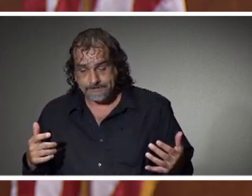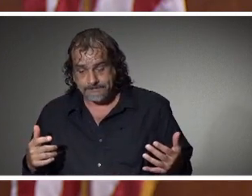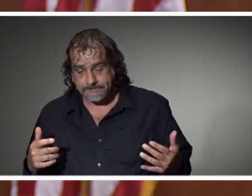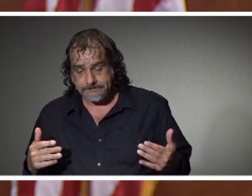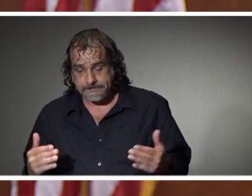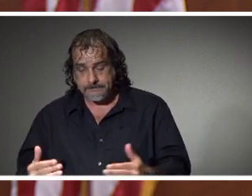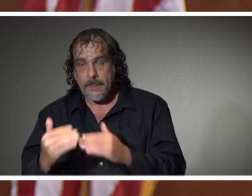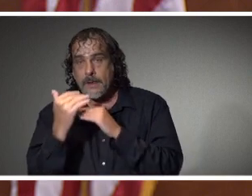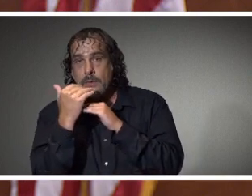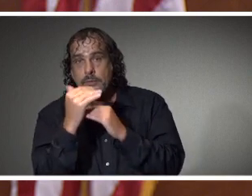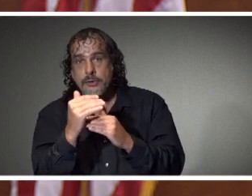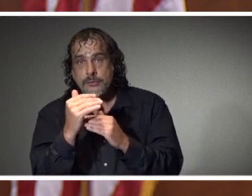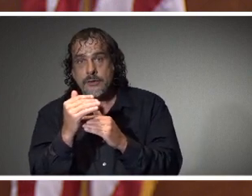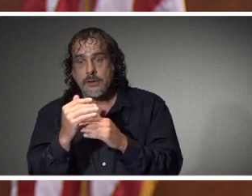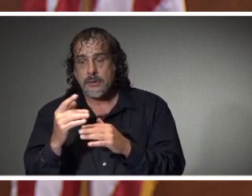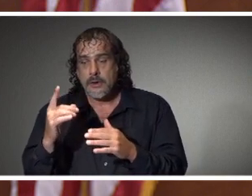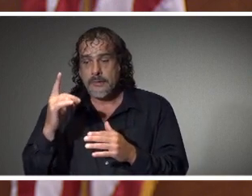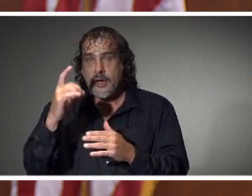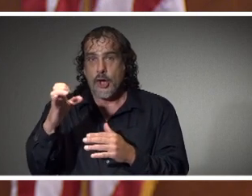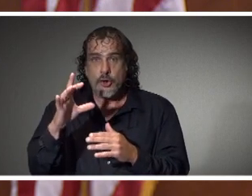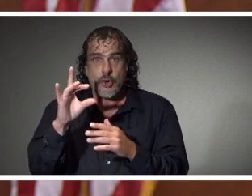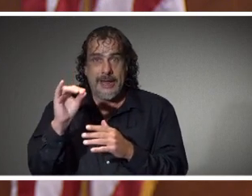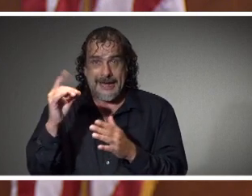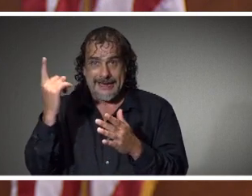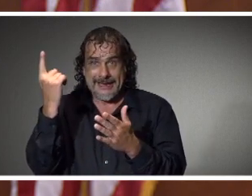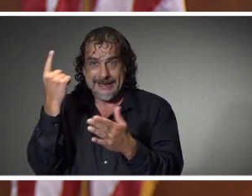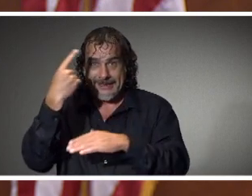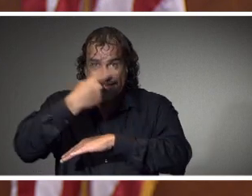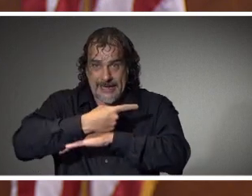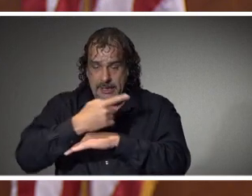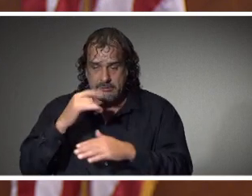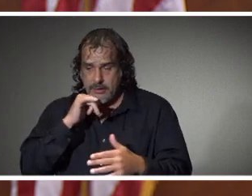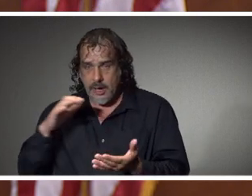reduce the 180-day requirement for the